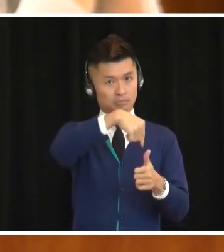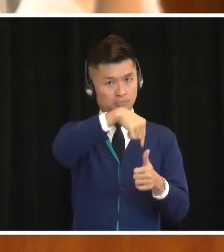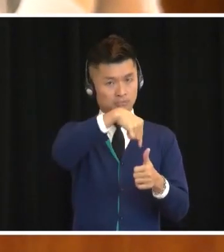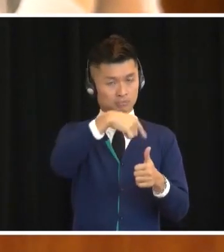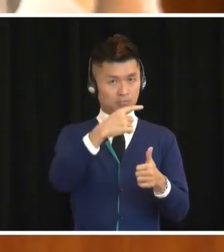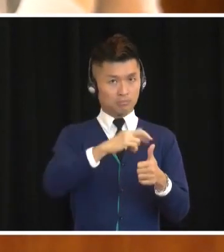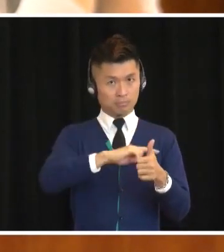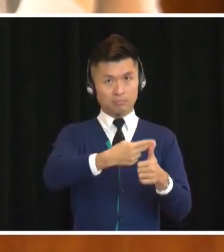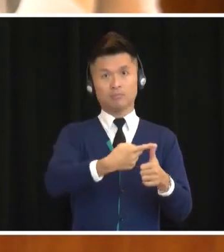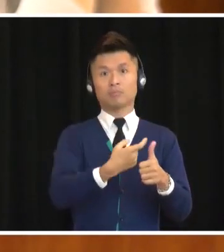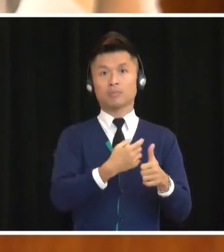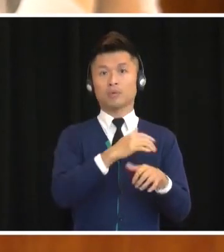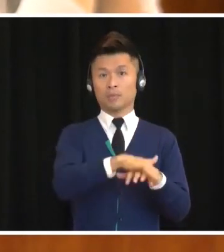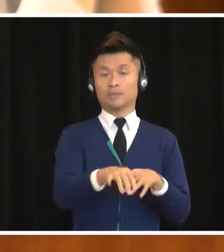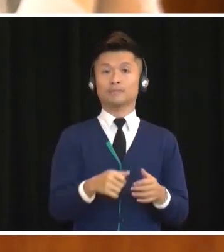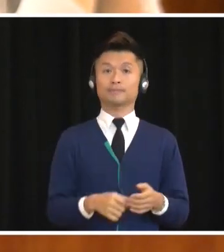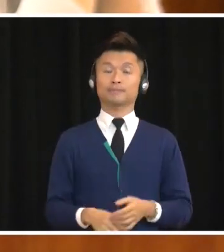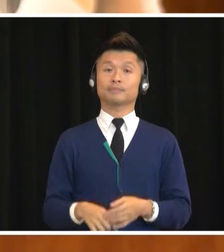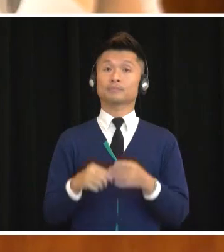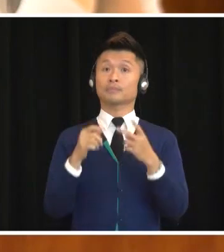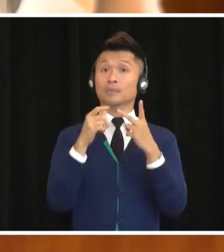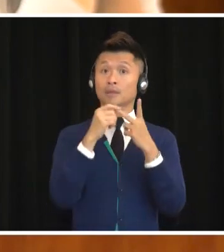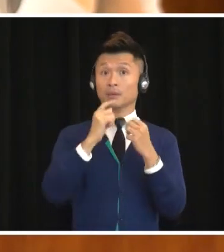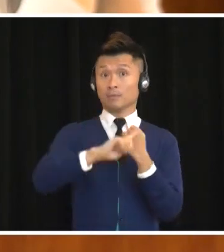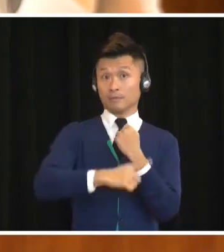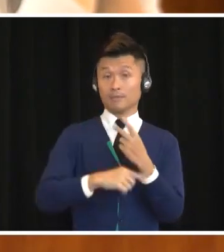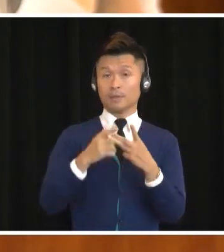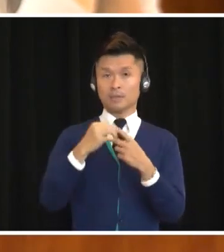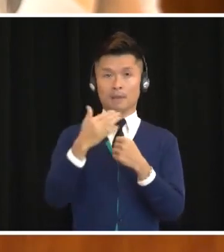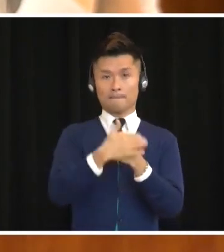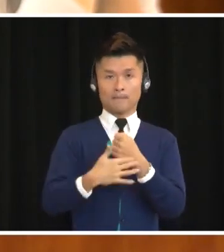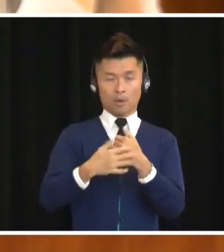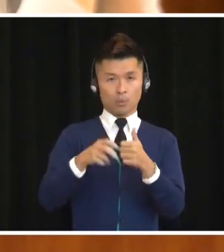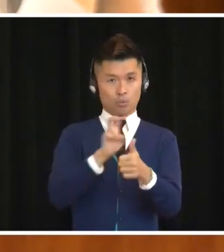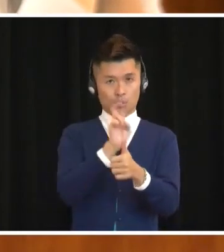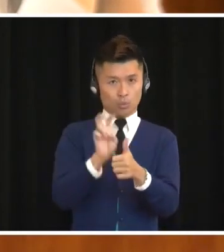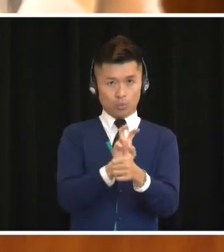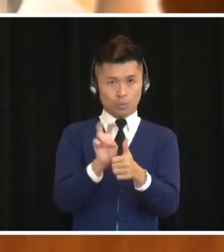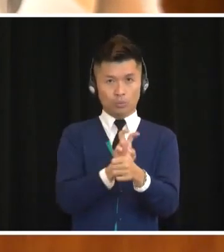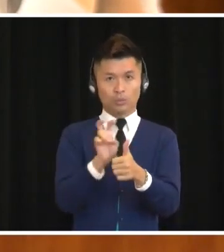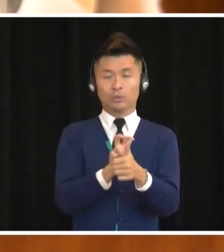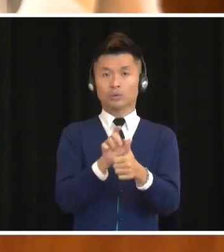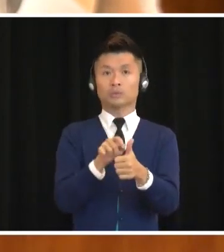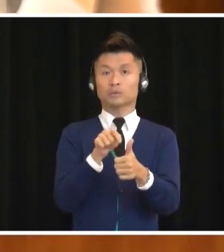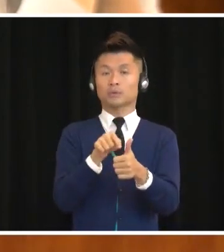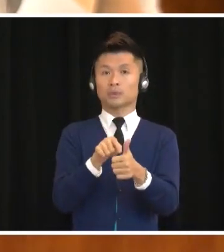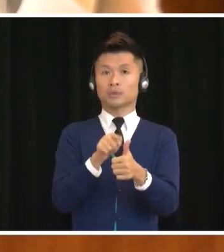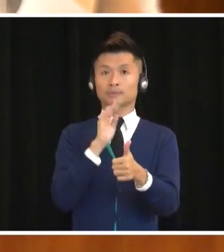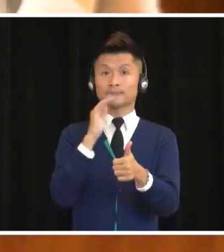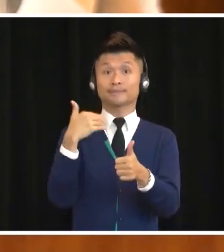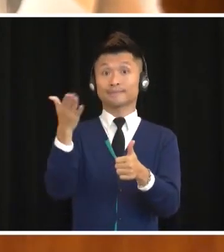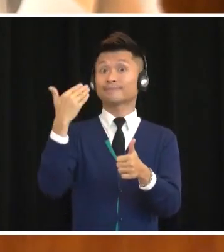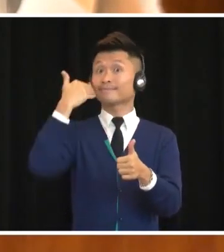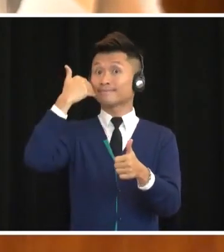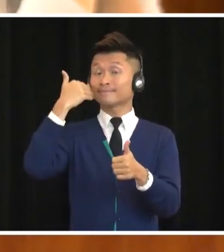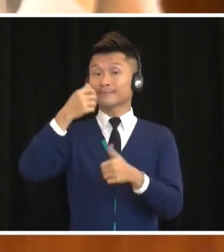him to come on the weekends to receive counseling. The second option